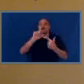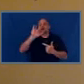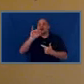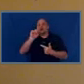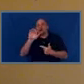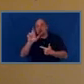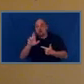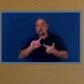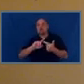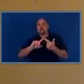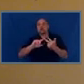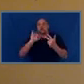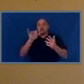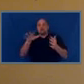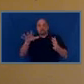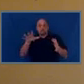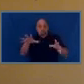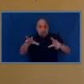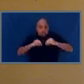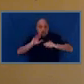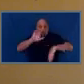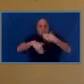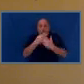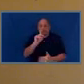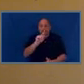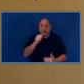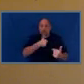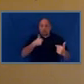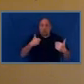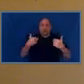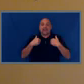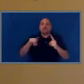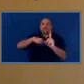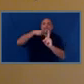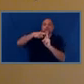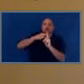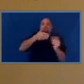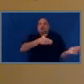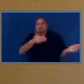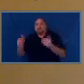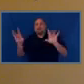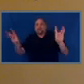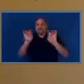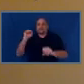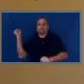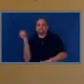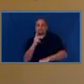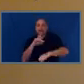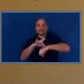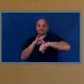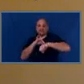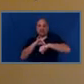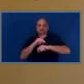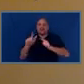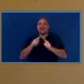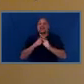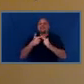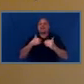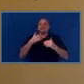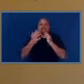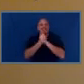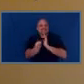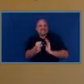that took the data we can compare with the sample when we get back on Earth, and having the talented team to be